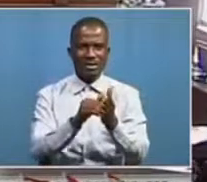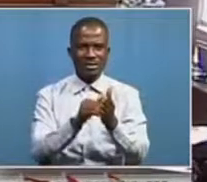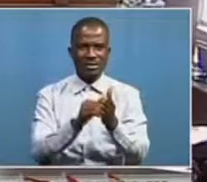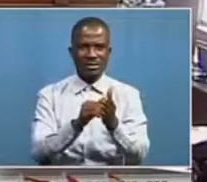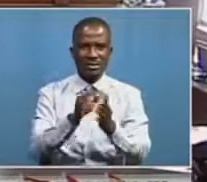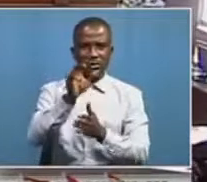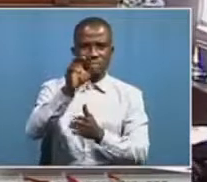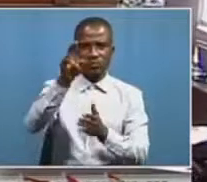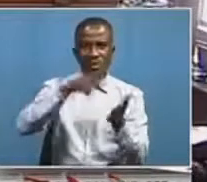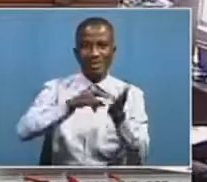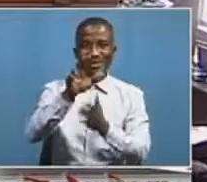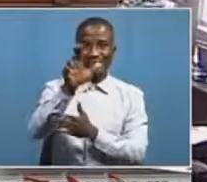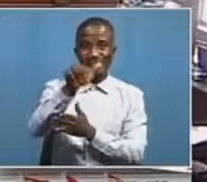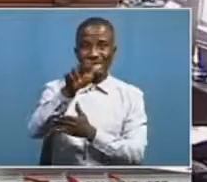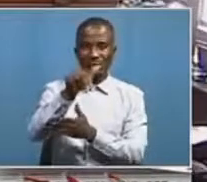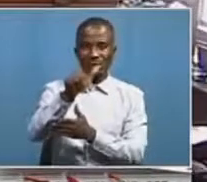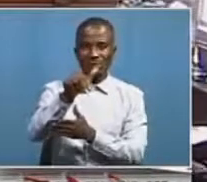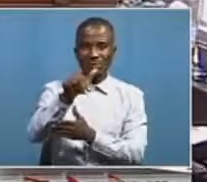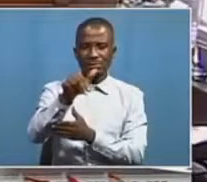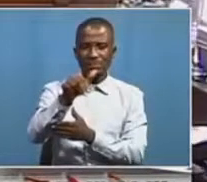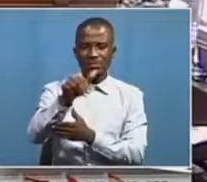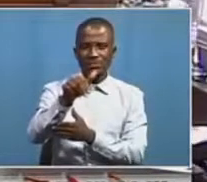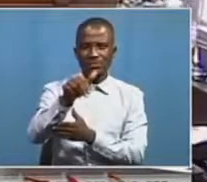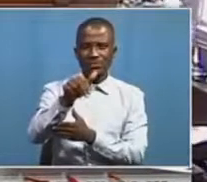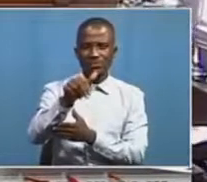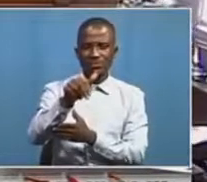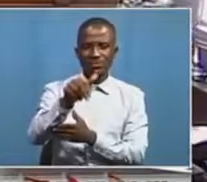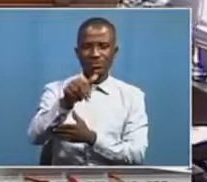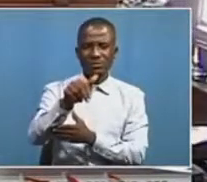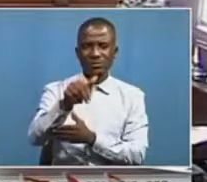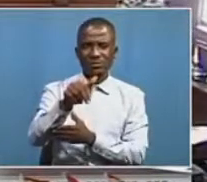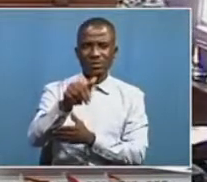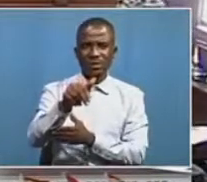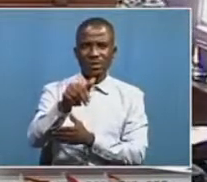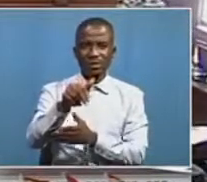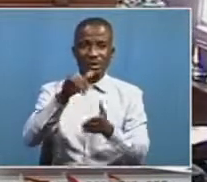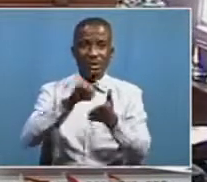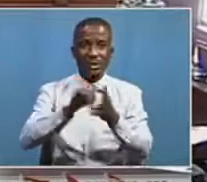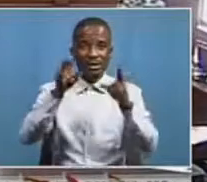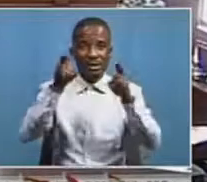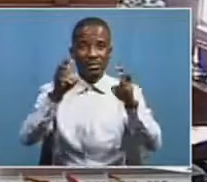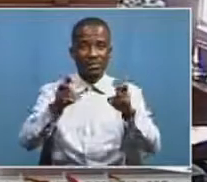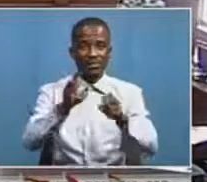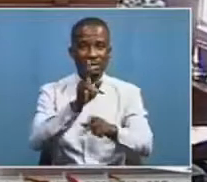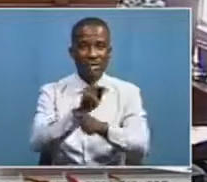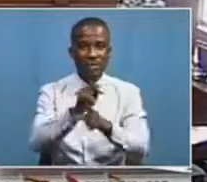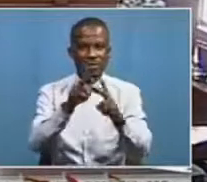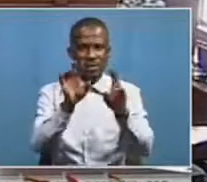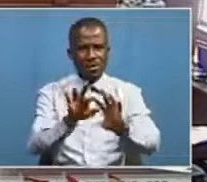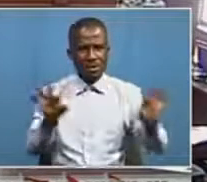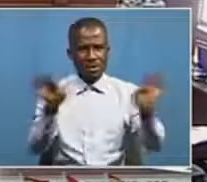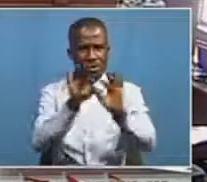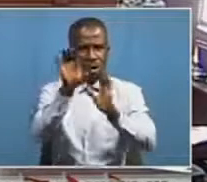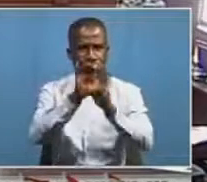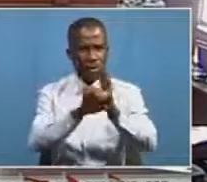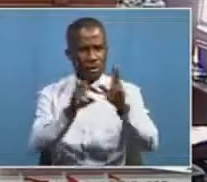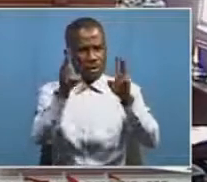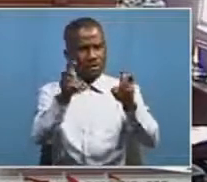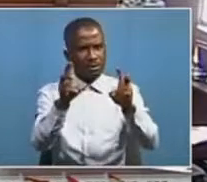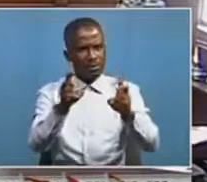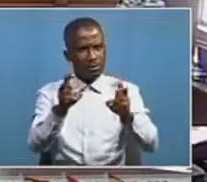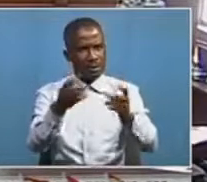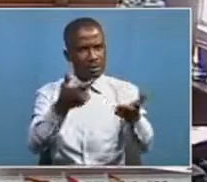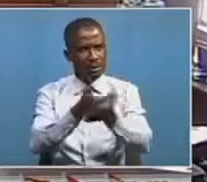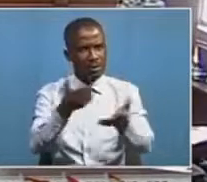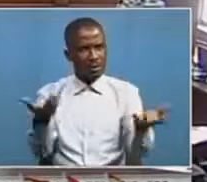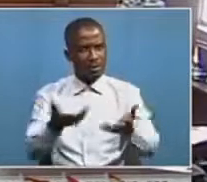in 2013 in the above words was apt, as that case remains one of the most important constitutional cases this